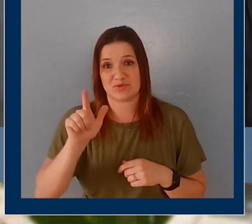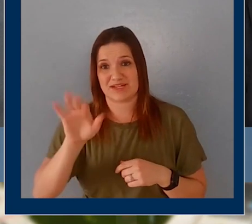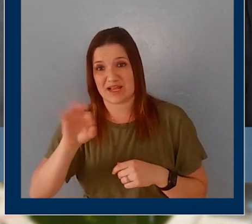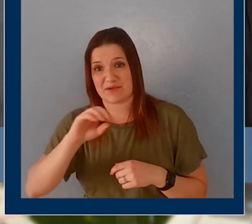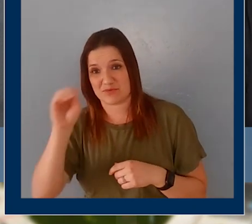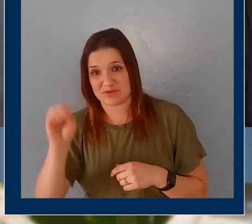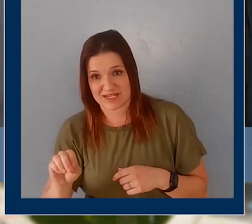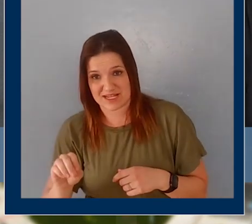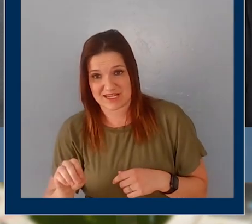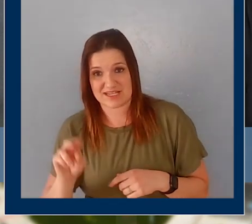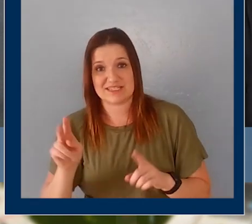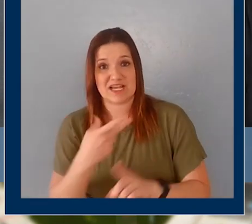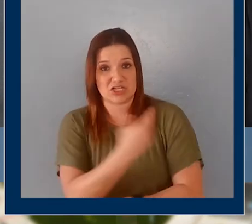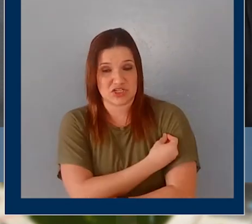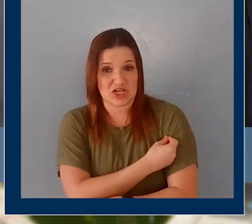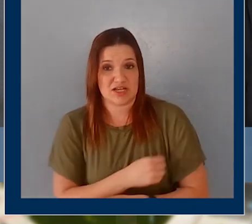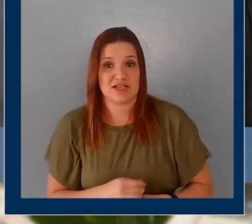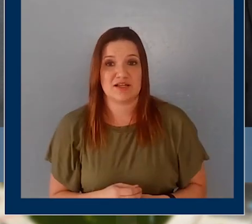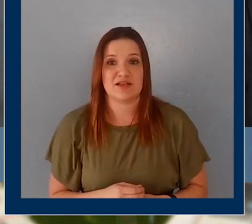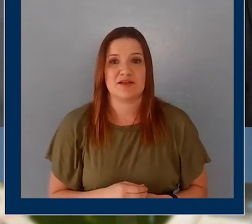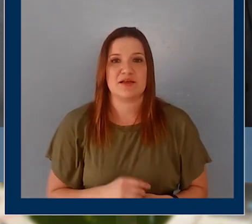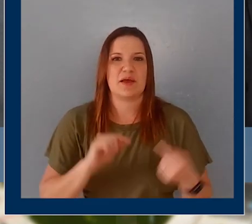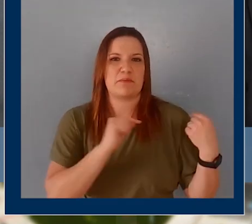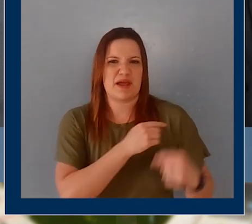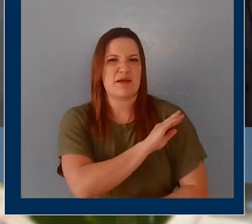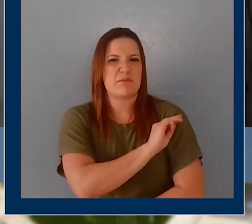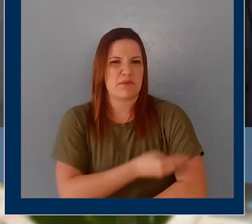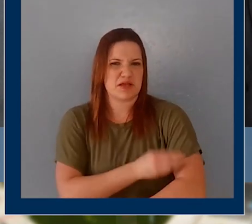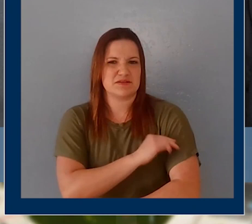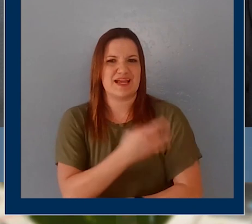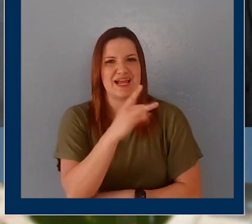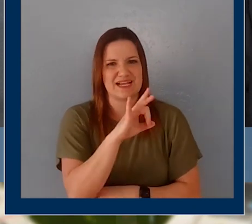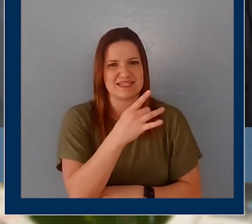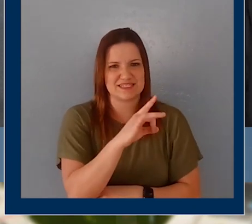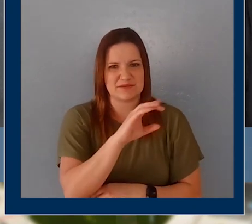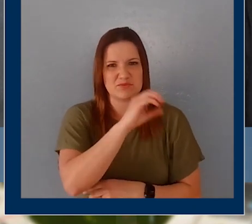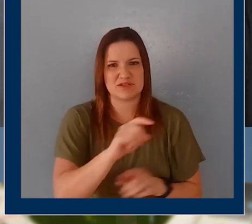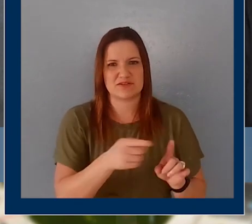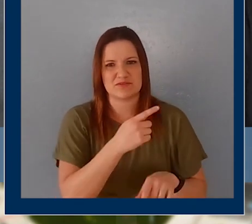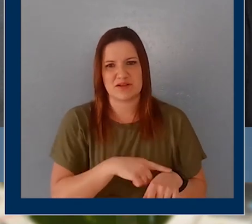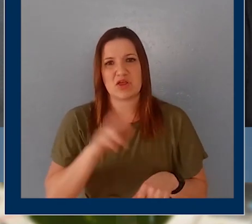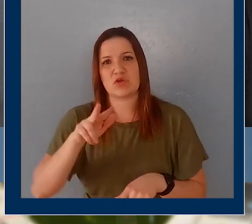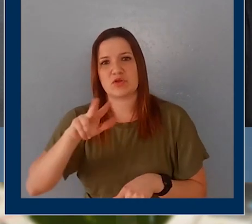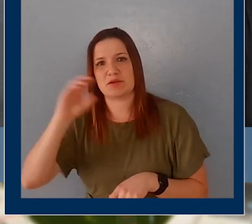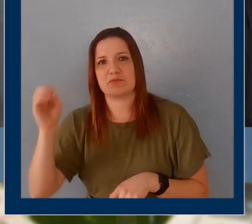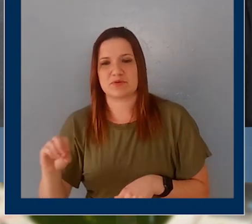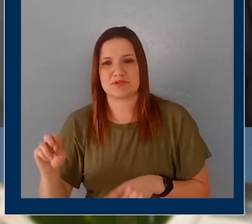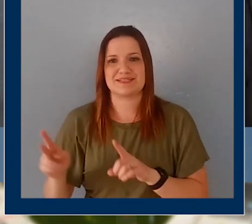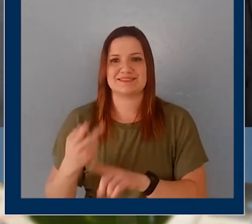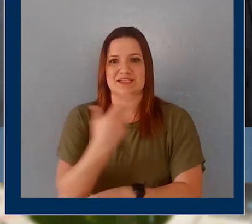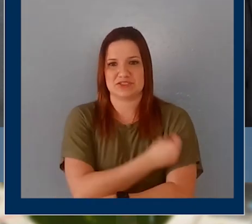dose, 33% second dose. Joint pain, 10% first dose, 20% second